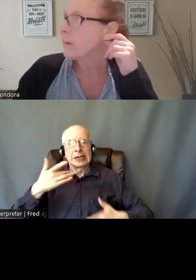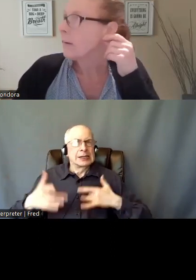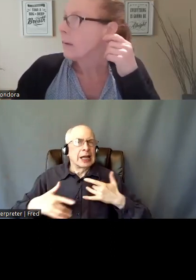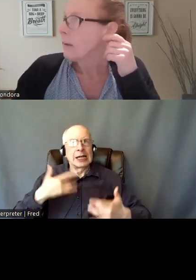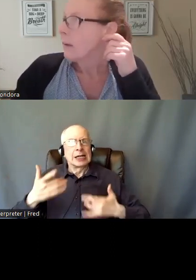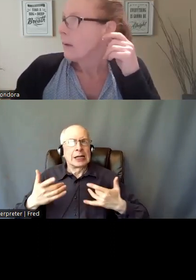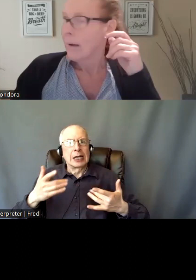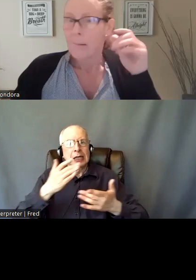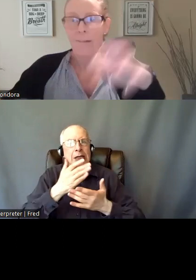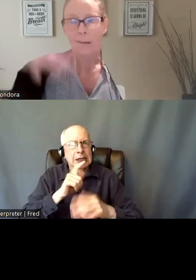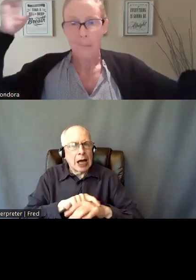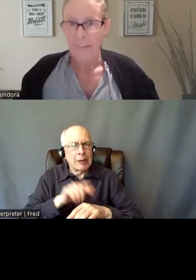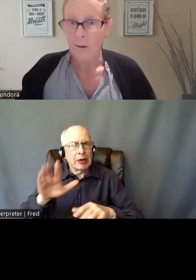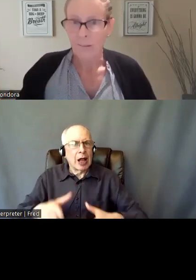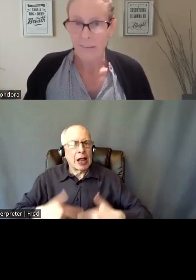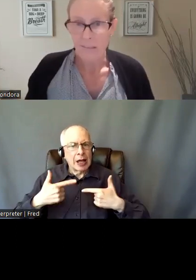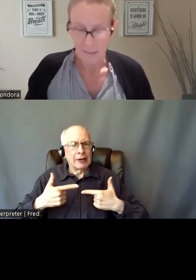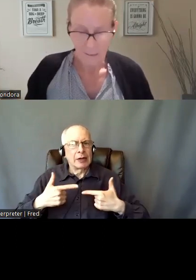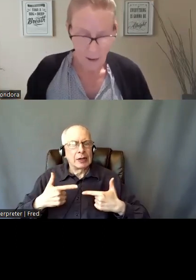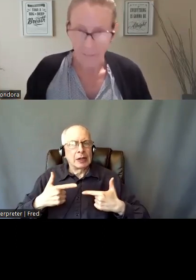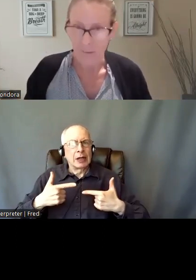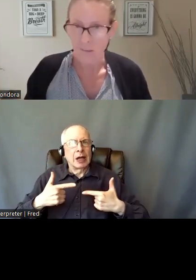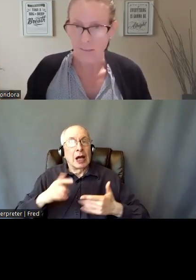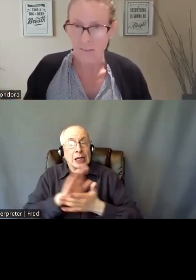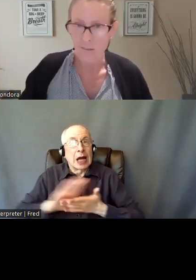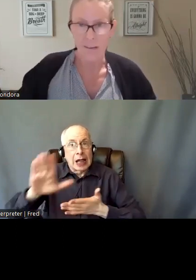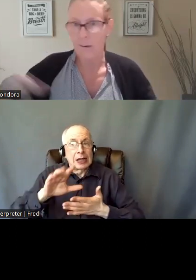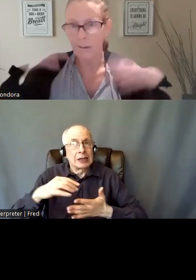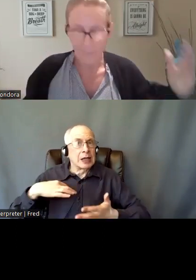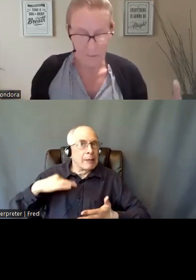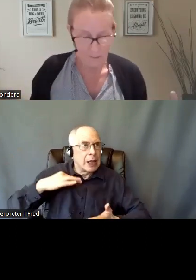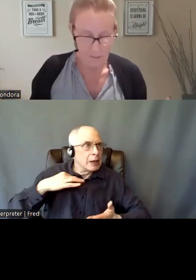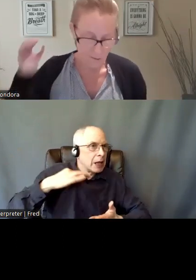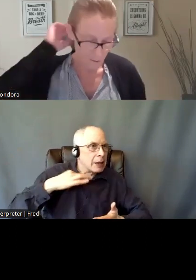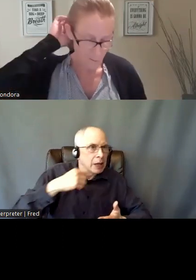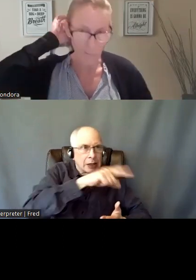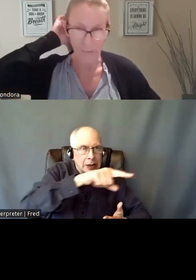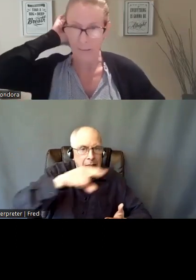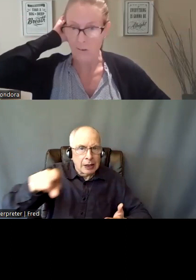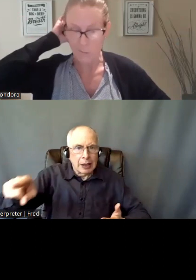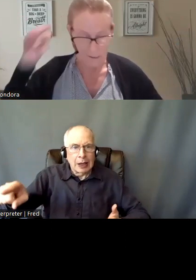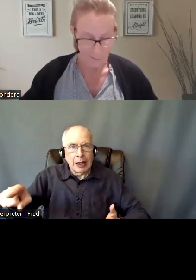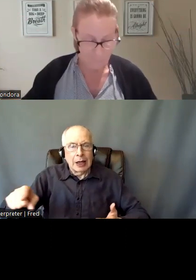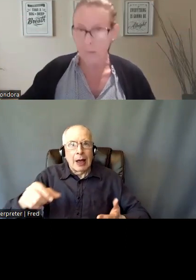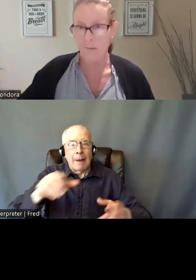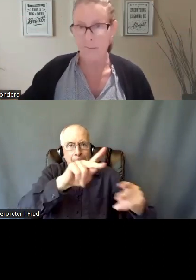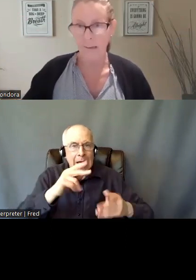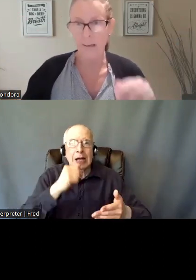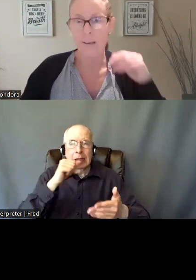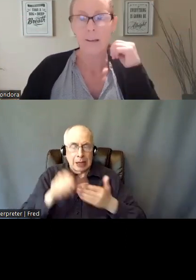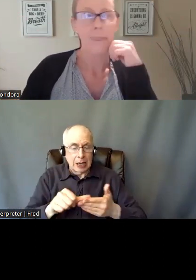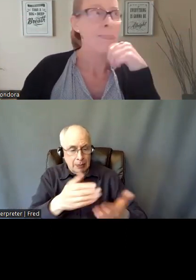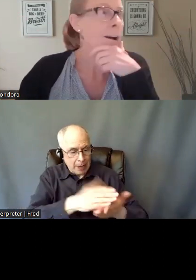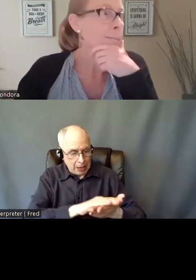of having applied to all of these colleges. She had all of the decisions rolling in, and she was about to